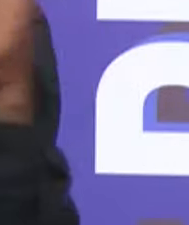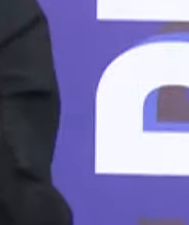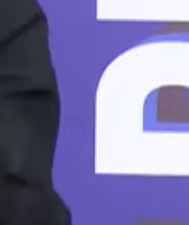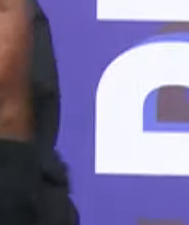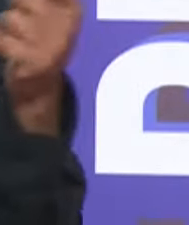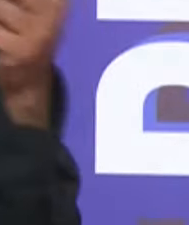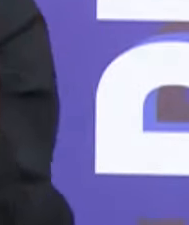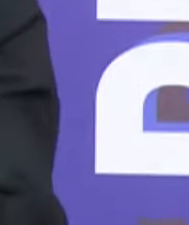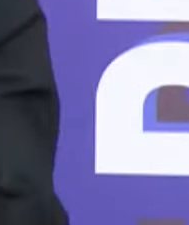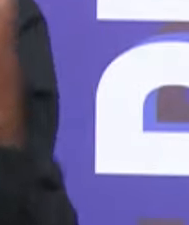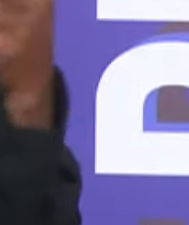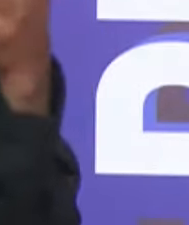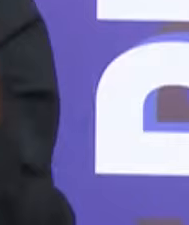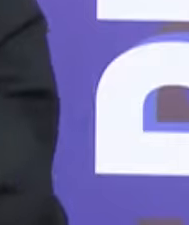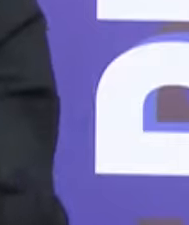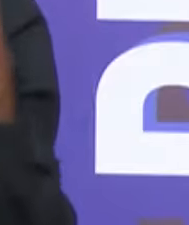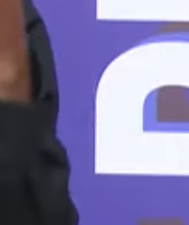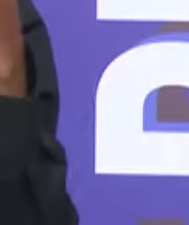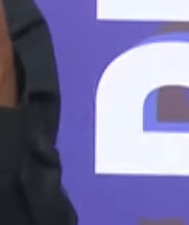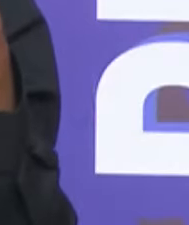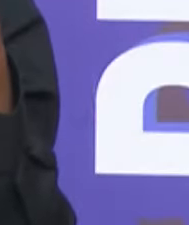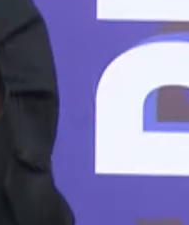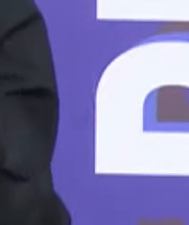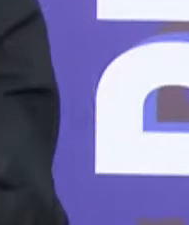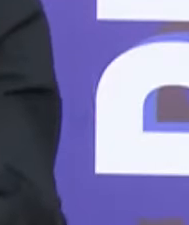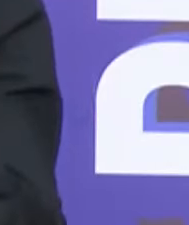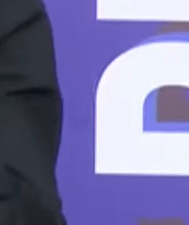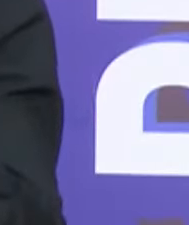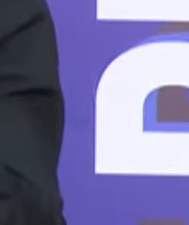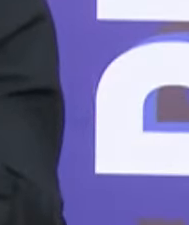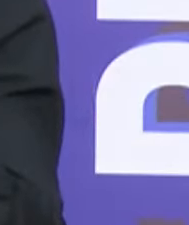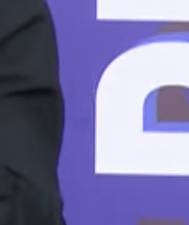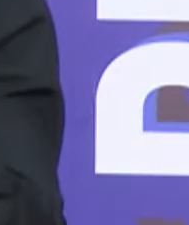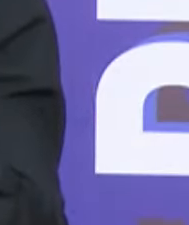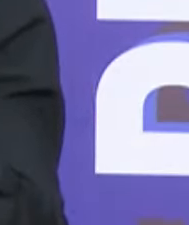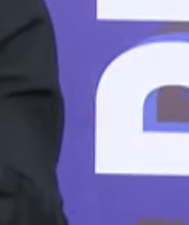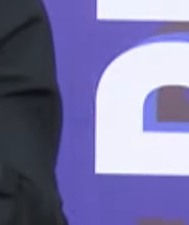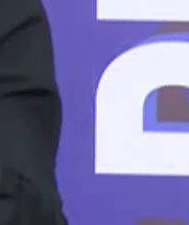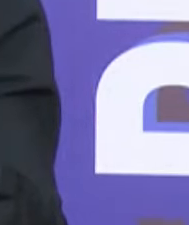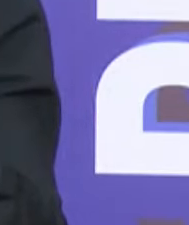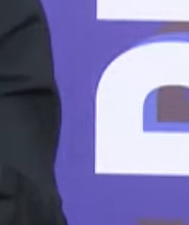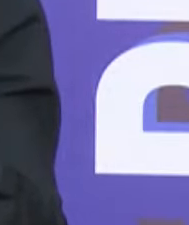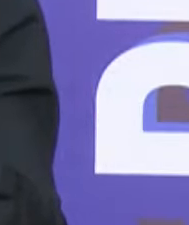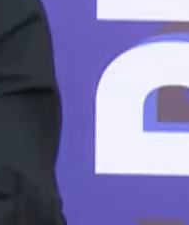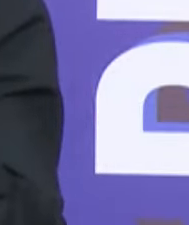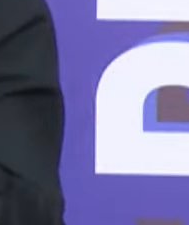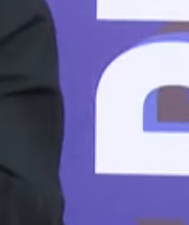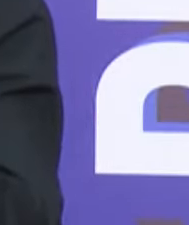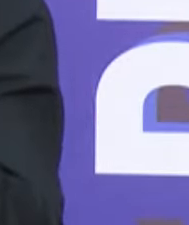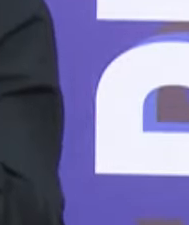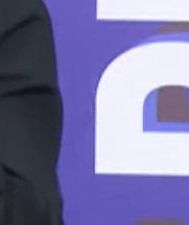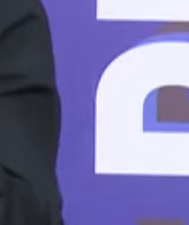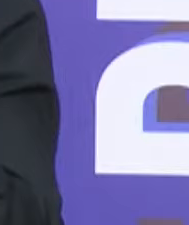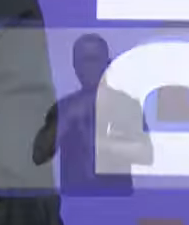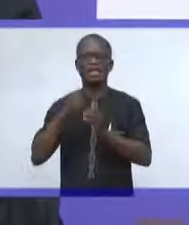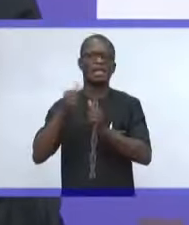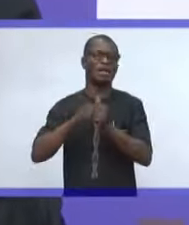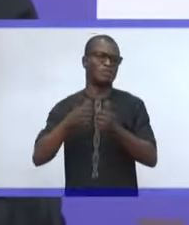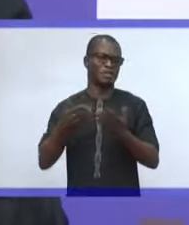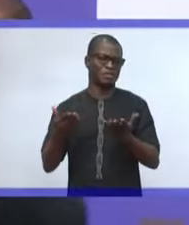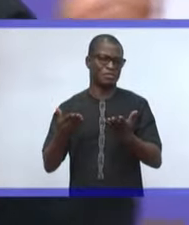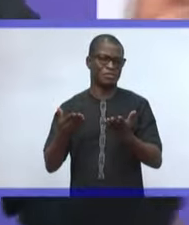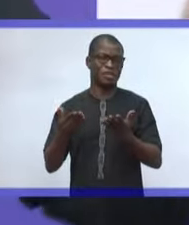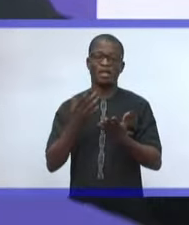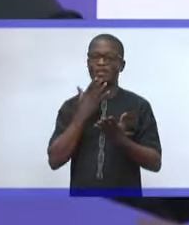help us to bring more pool into increasing the number of students and everything. And luckily for